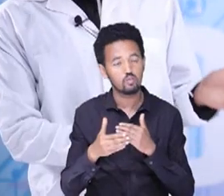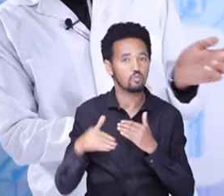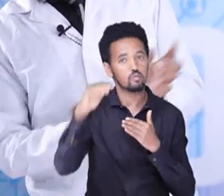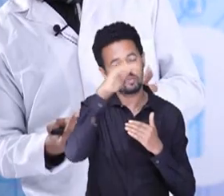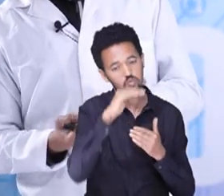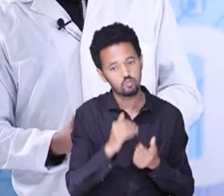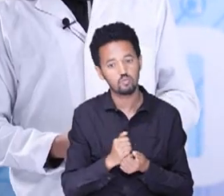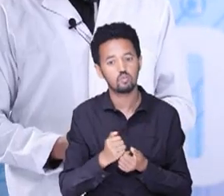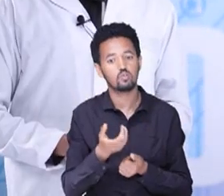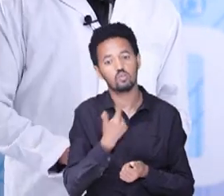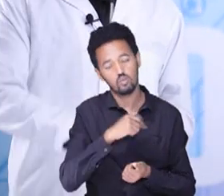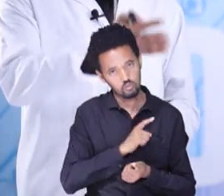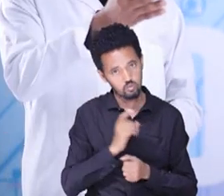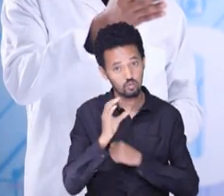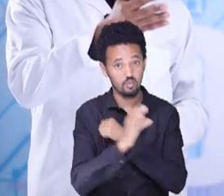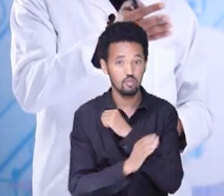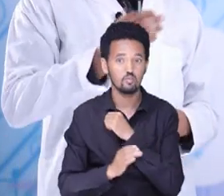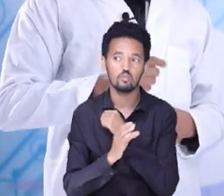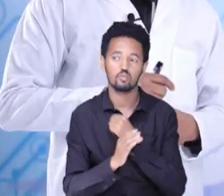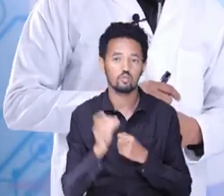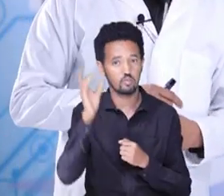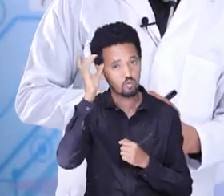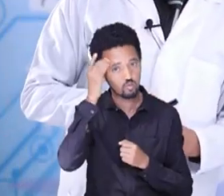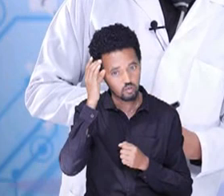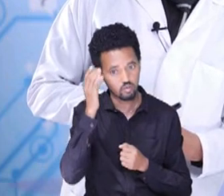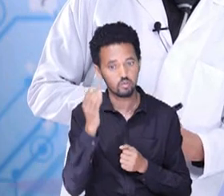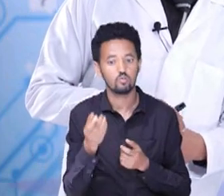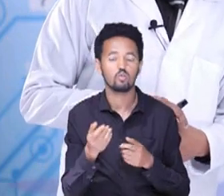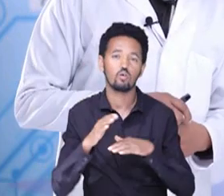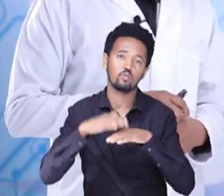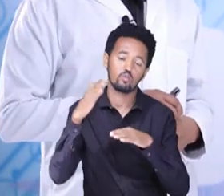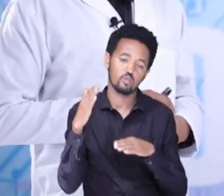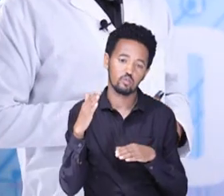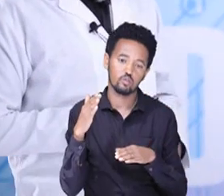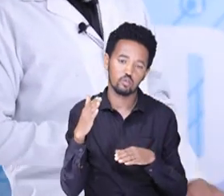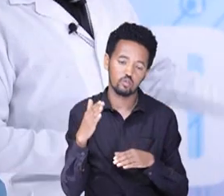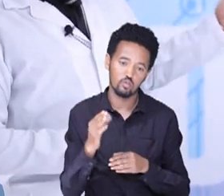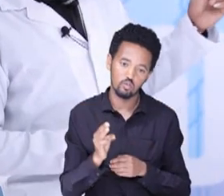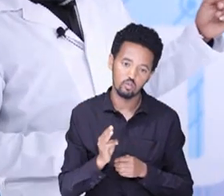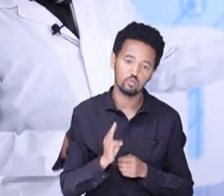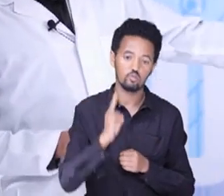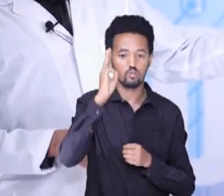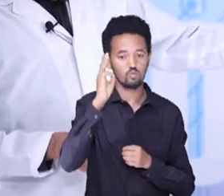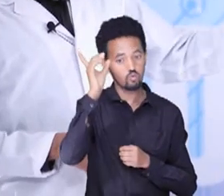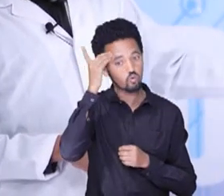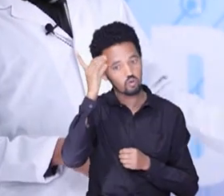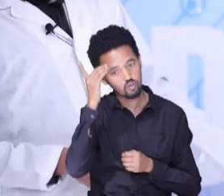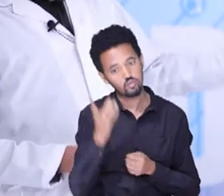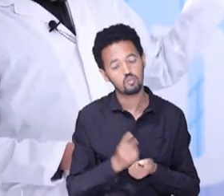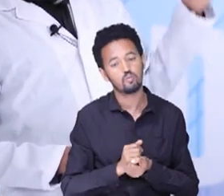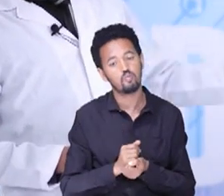this, our country Ethiopia involved in the Korean War on the side of South Korea. The